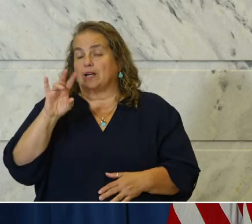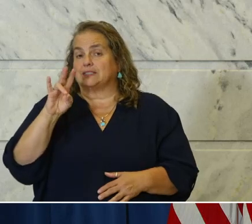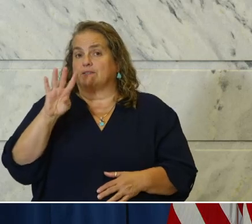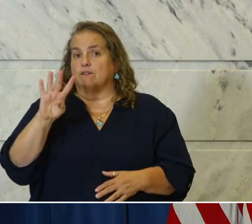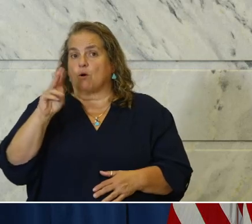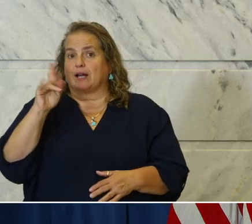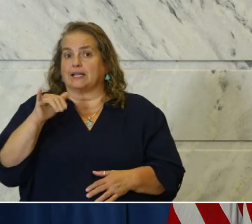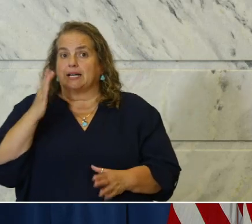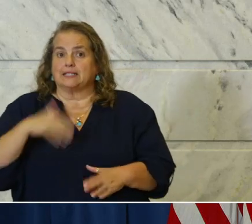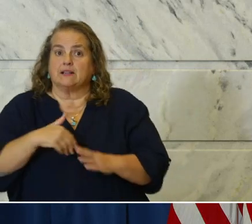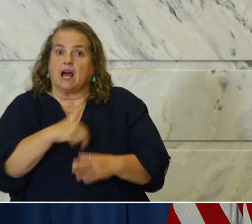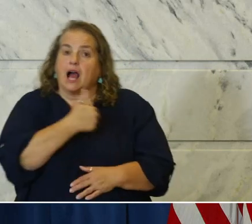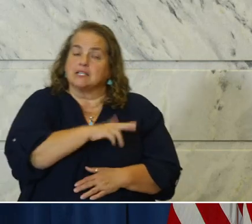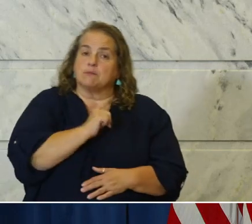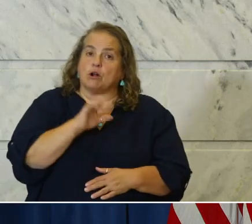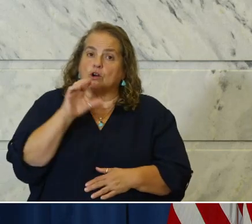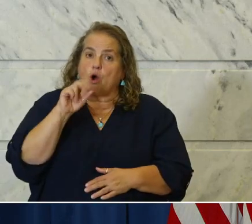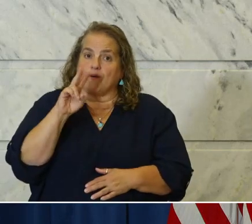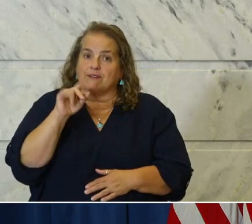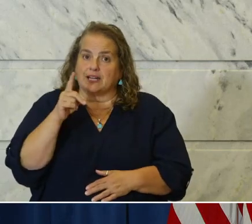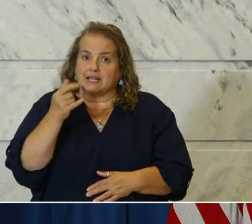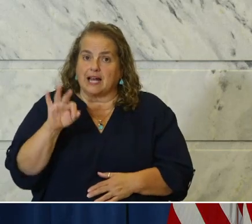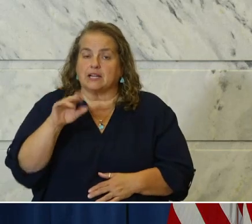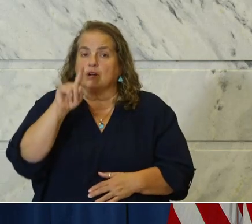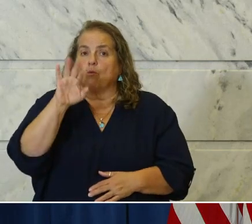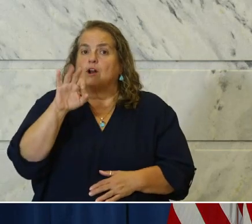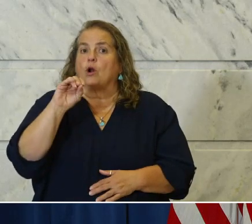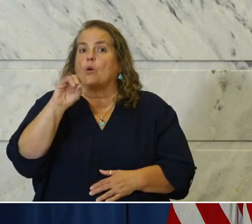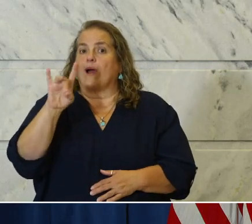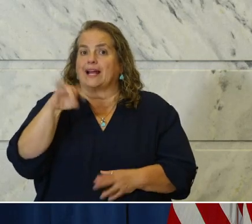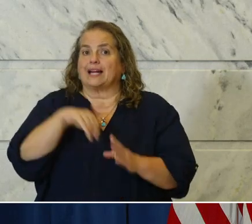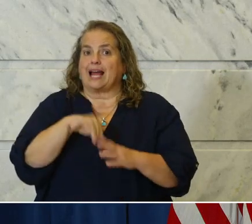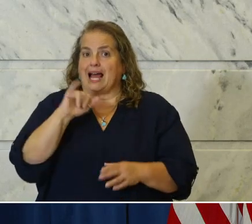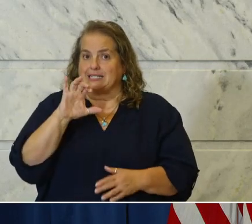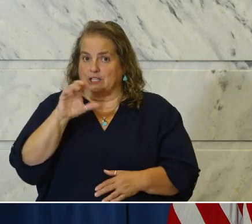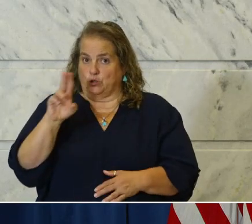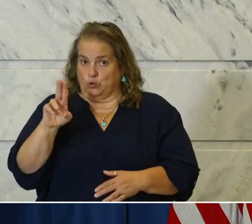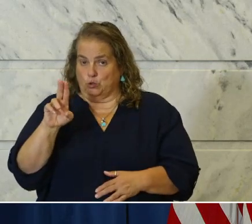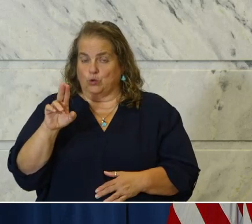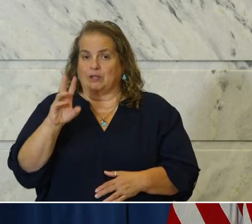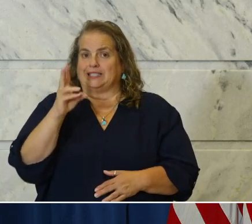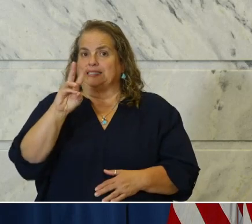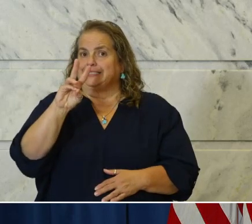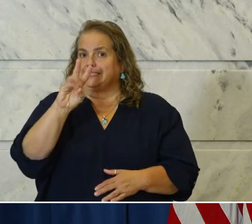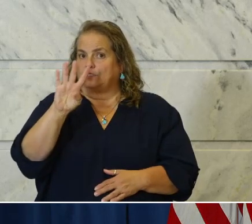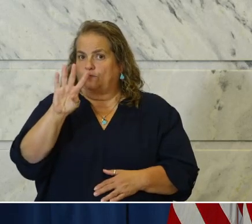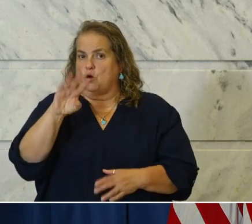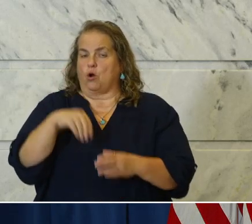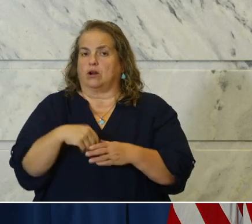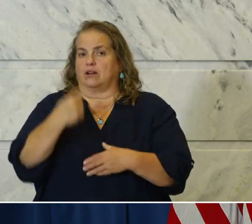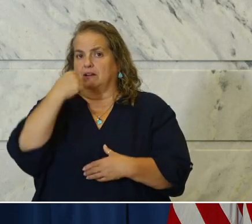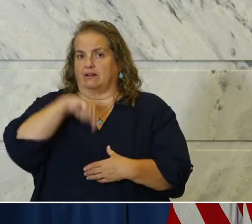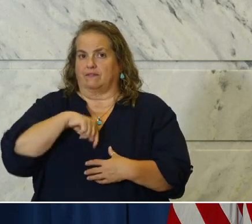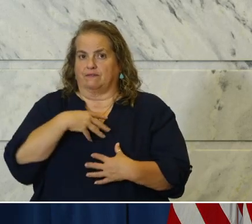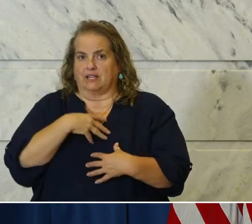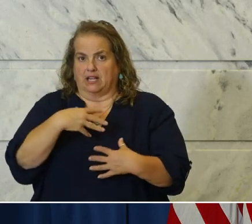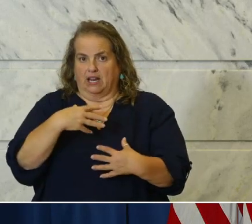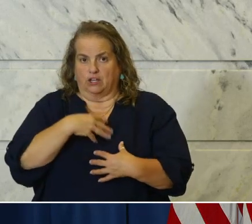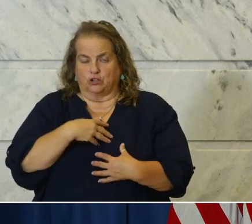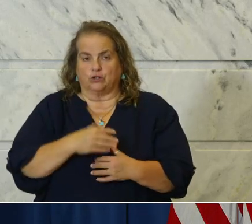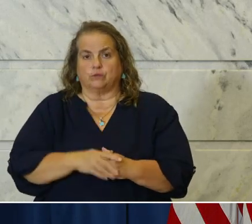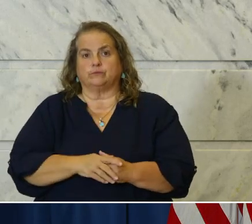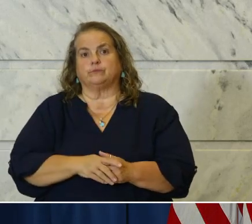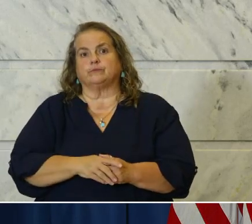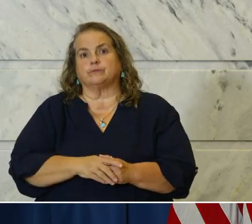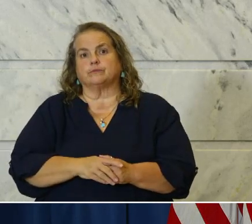474 Kentuckians hospitalized for COVID-19, 108 in the ICU, 64 on a ventilator.